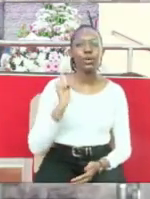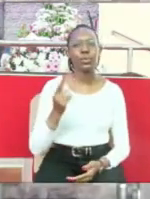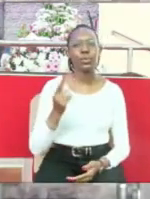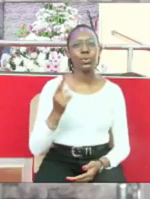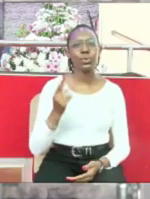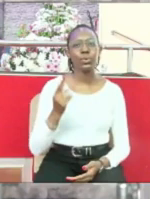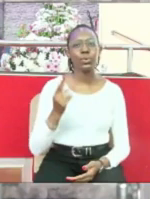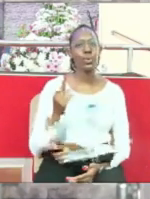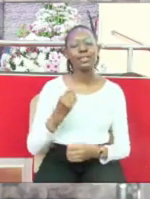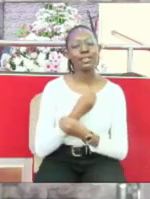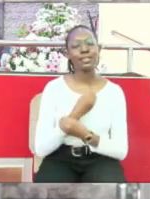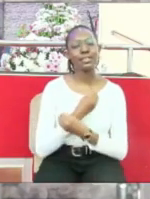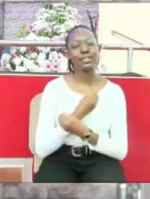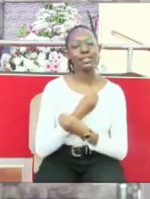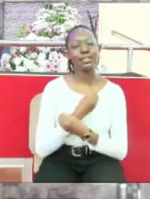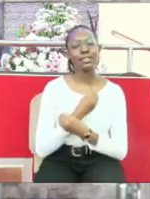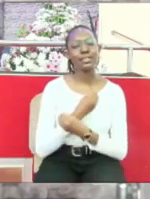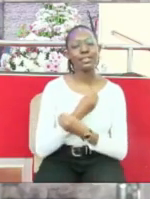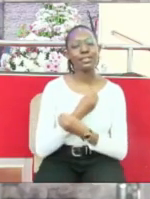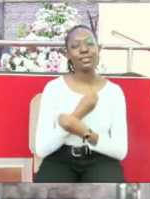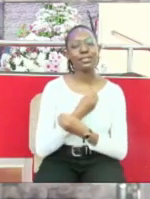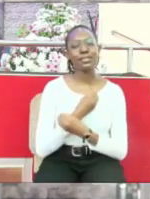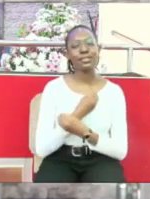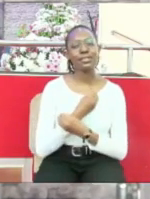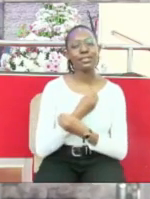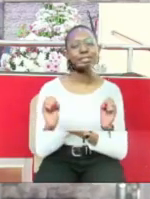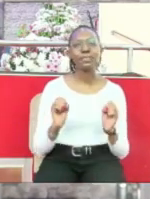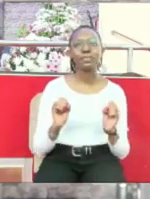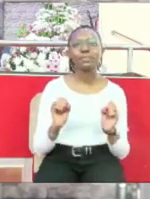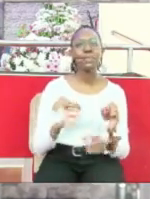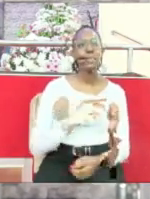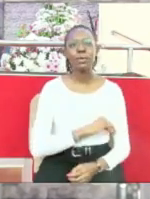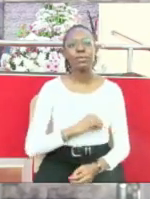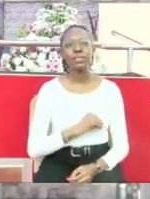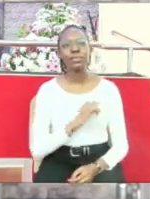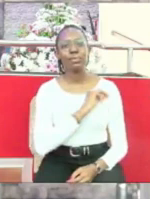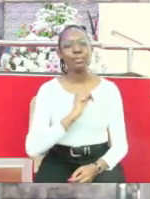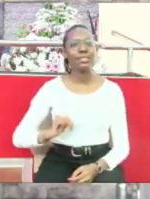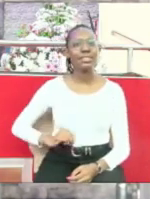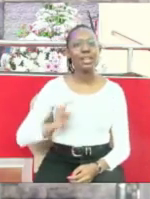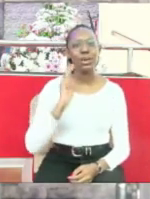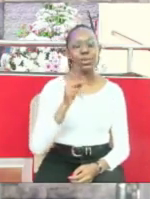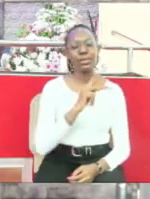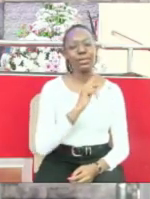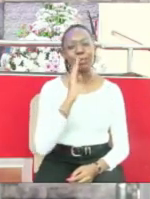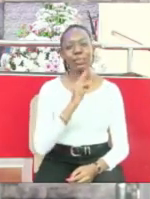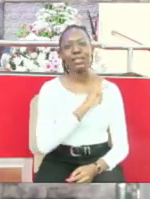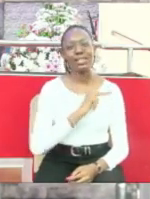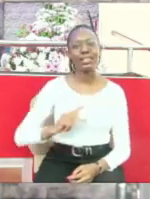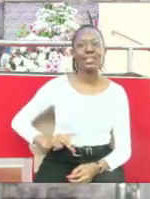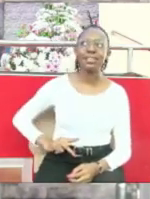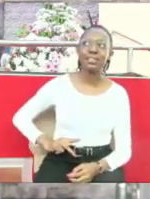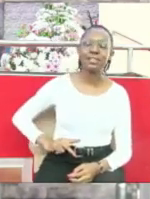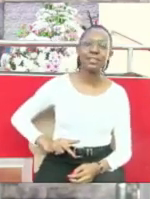them. Angewaokoa. He would set them free. Angewaweka huru. He would be their king. Angekuwa mfalme wao. Those were prophecies. Hayo